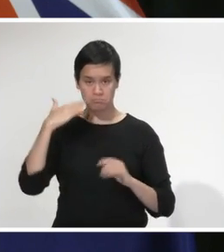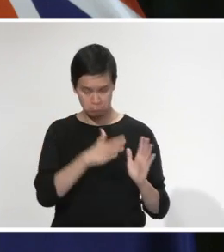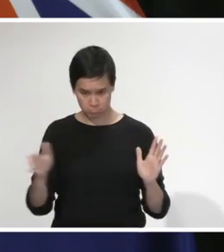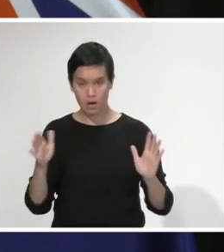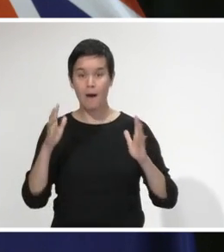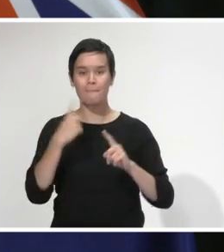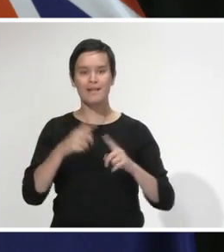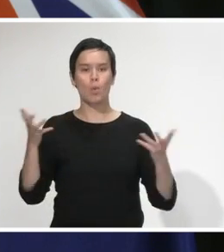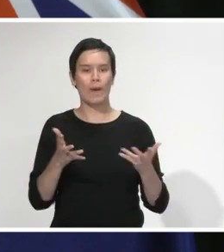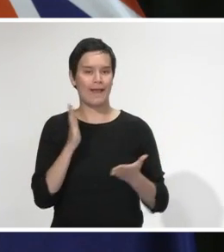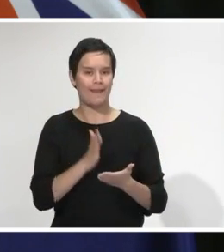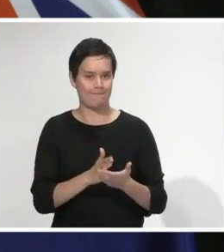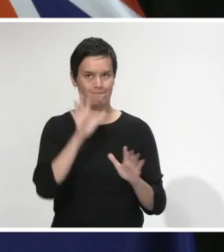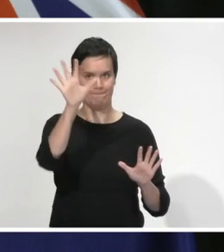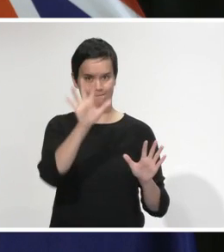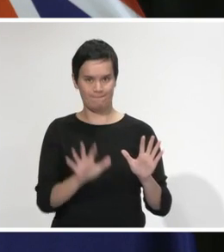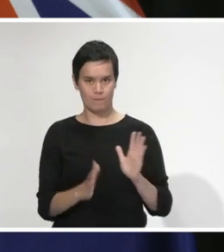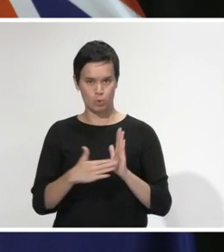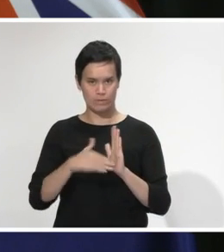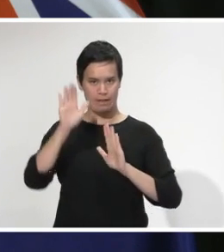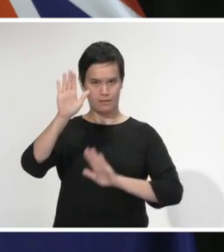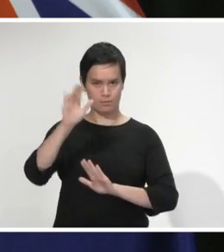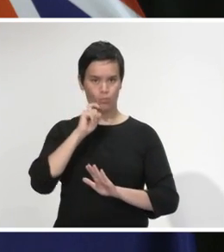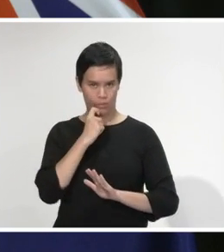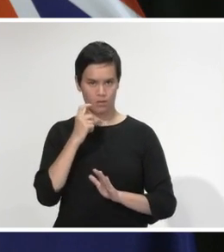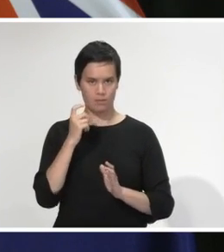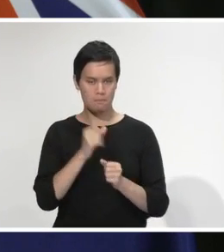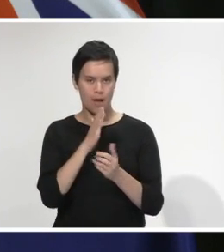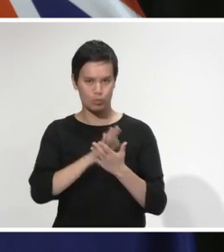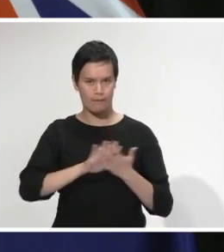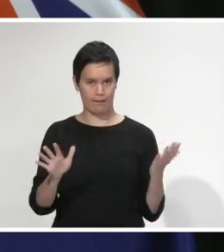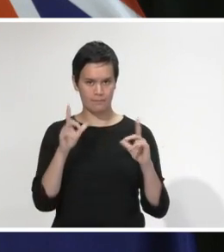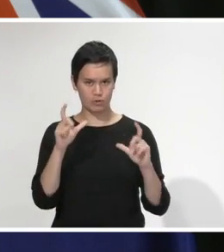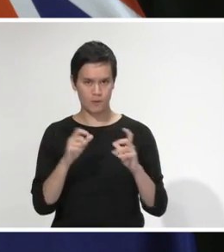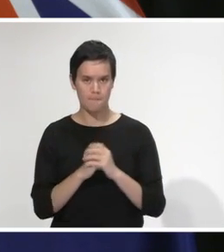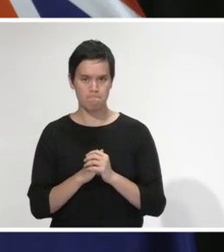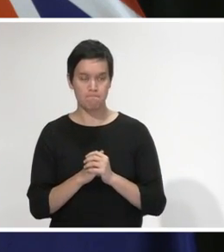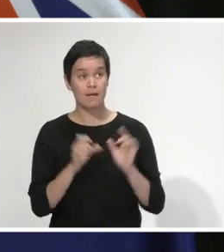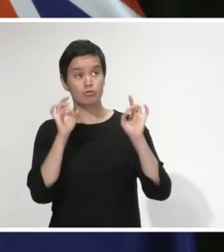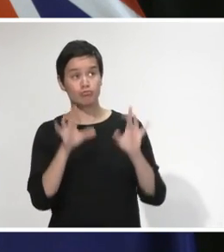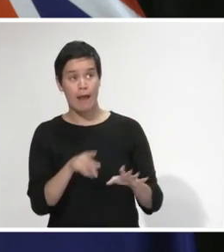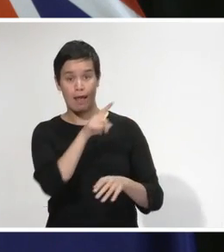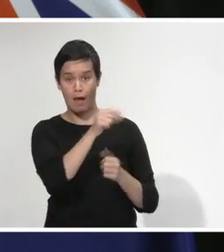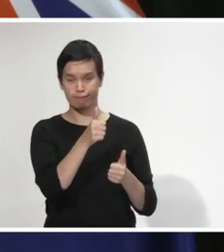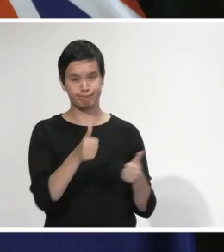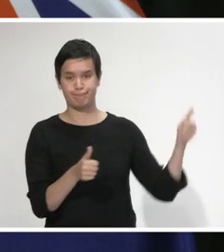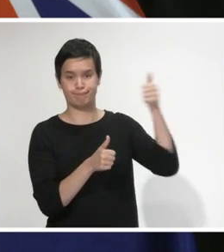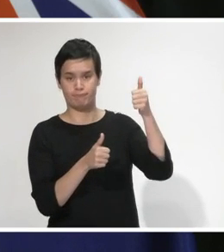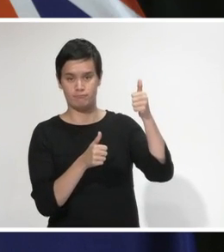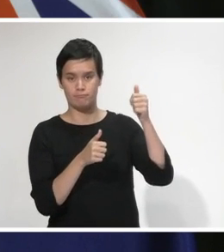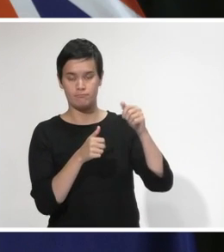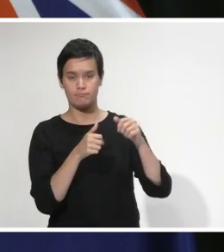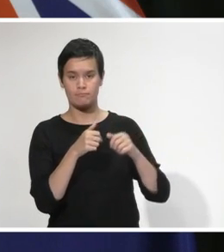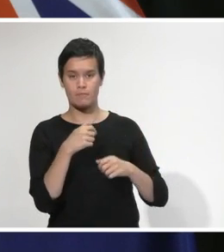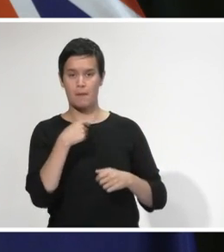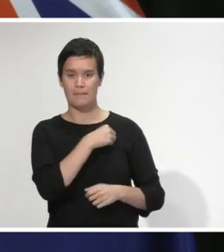testing is an interesting one, and I'm intending to follow up with Professor Murphy from Australia about what approach they are planning